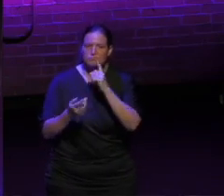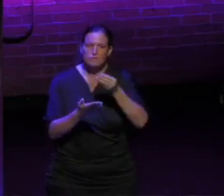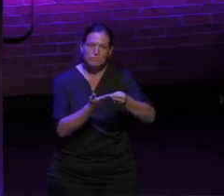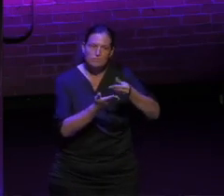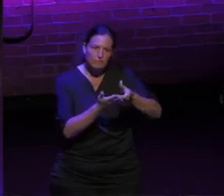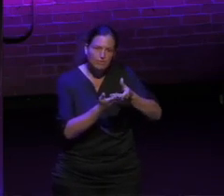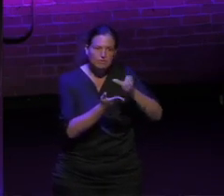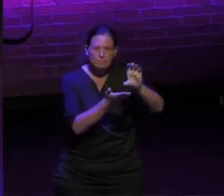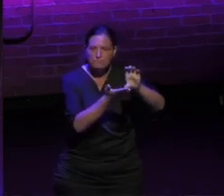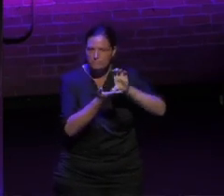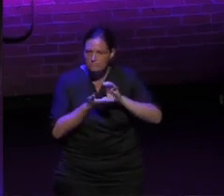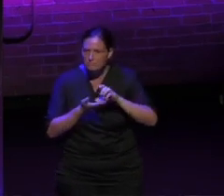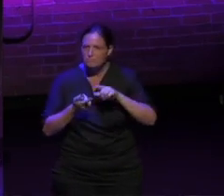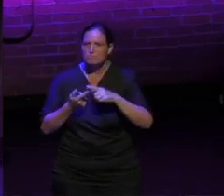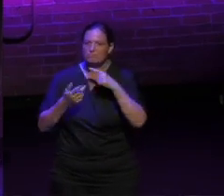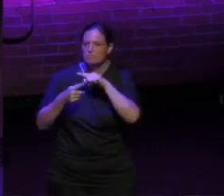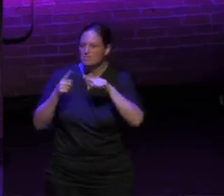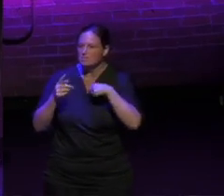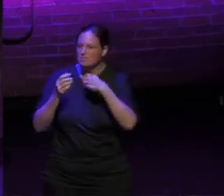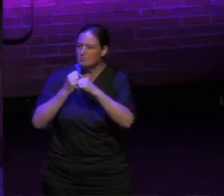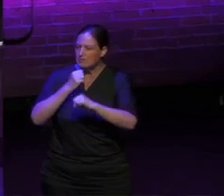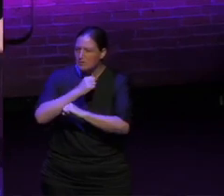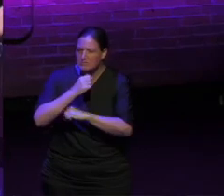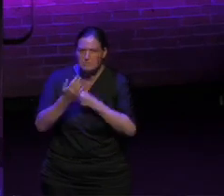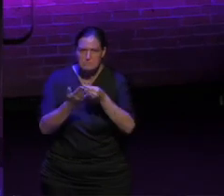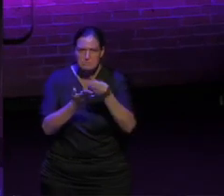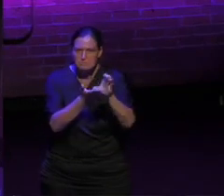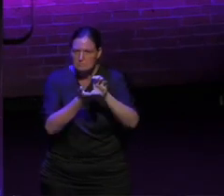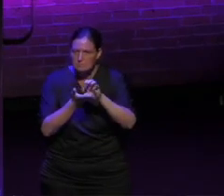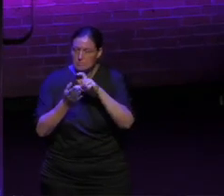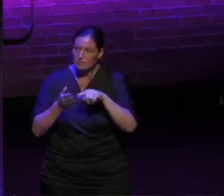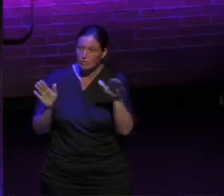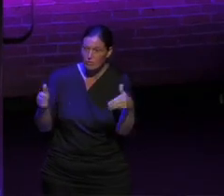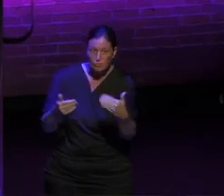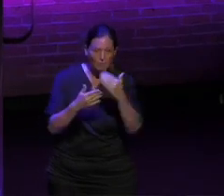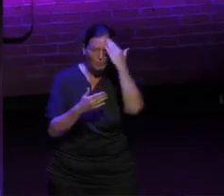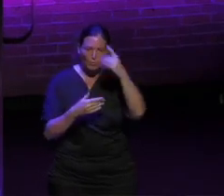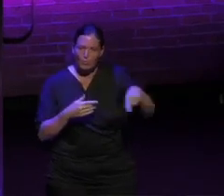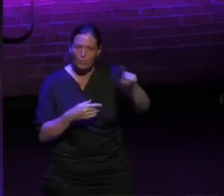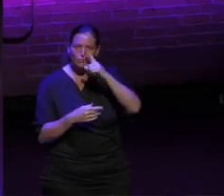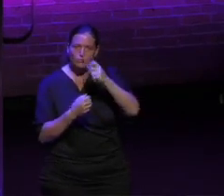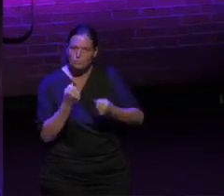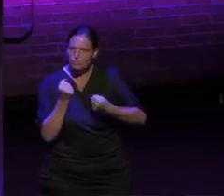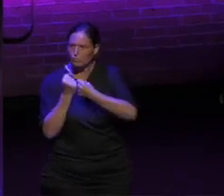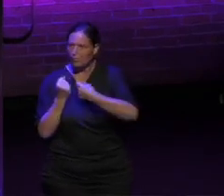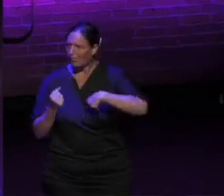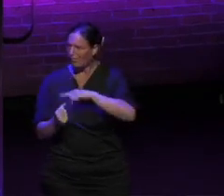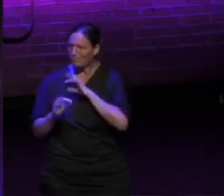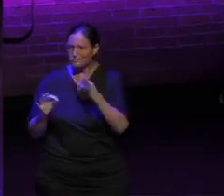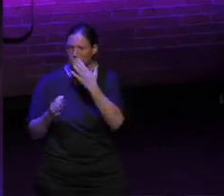folks like the Barr Foundation and Gene McDonough. And so if any of you folks are in the room or know those folks, please thank them for us. We appreciate